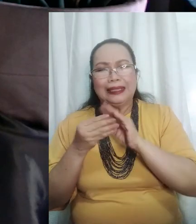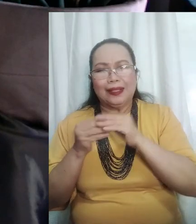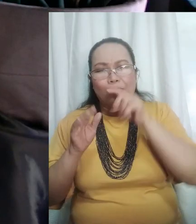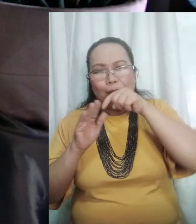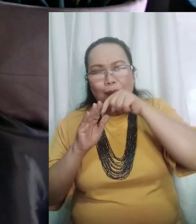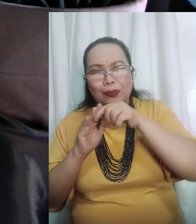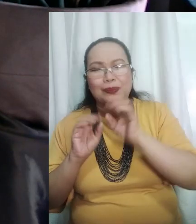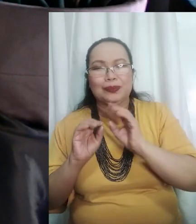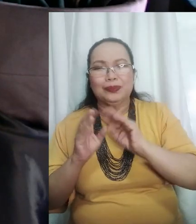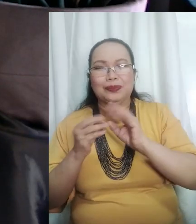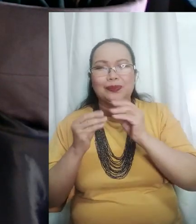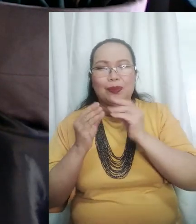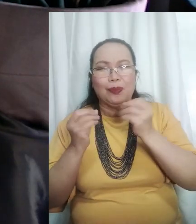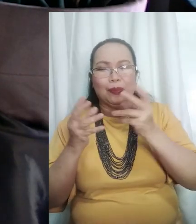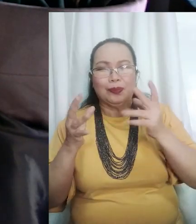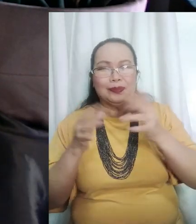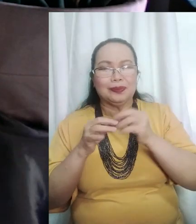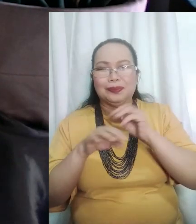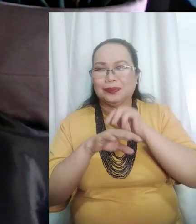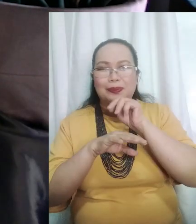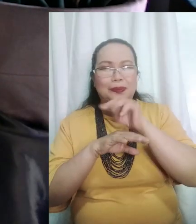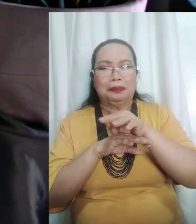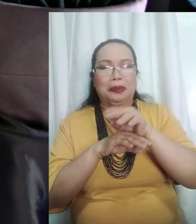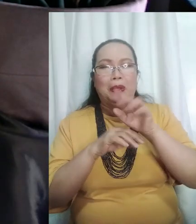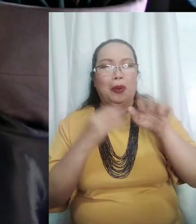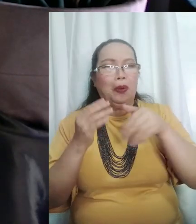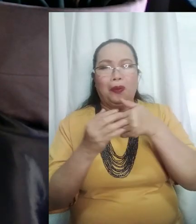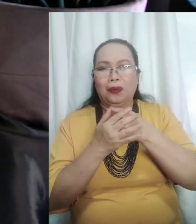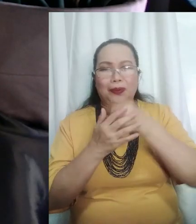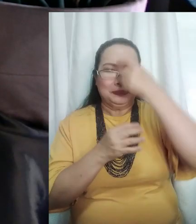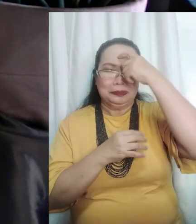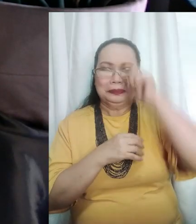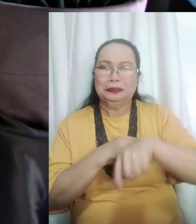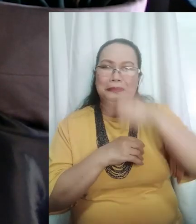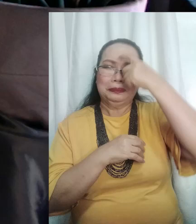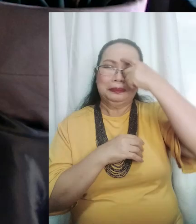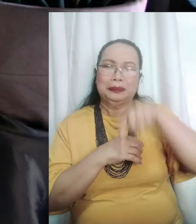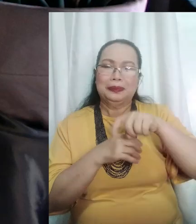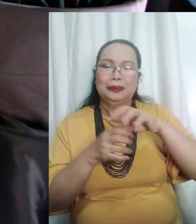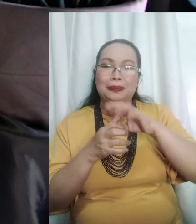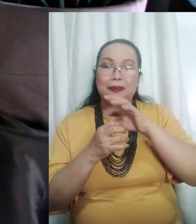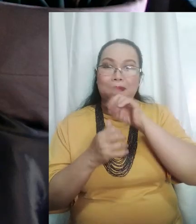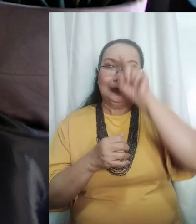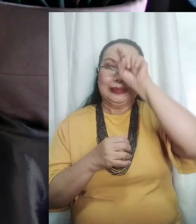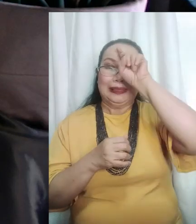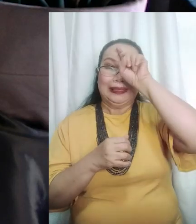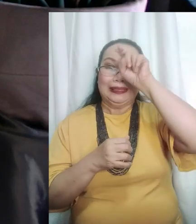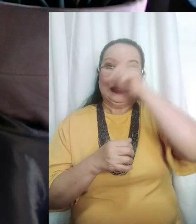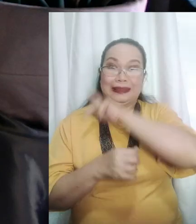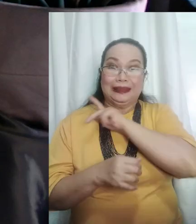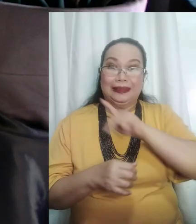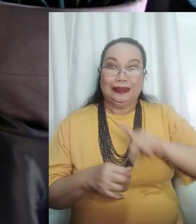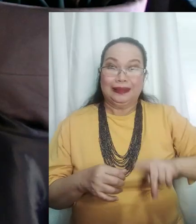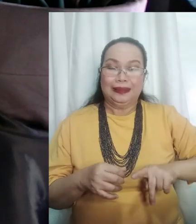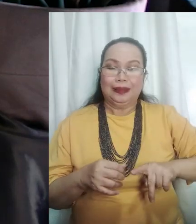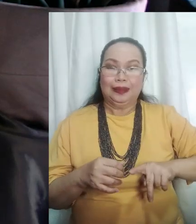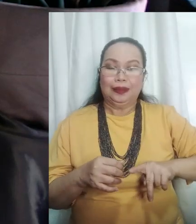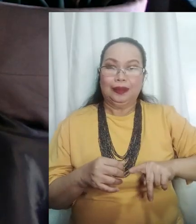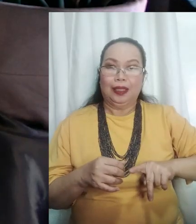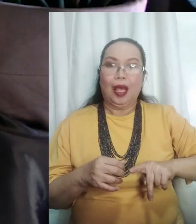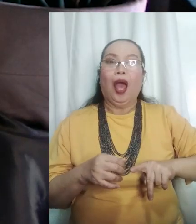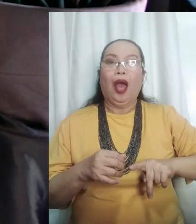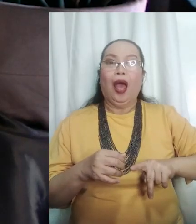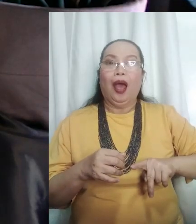details and how his magicians could not interpret Pharaoh's dream. But the cupbearer